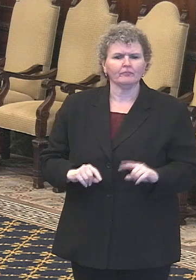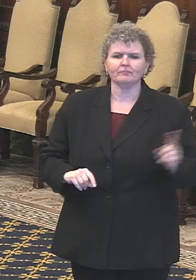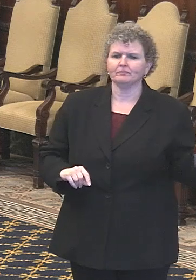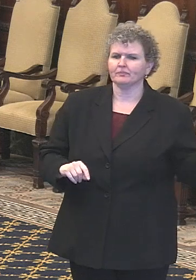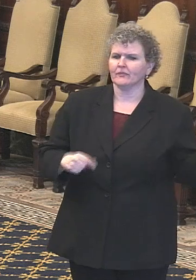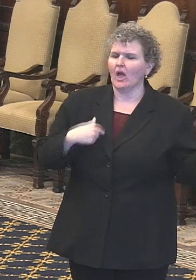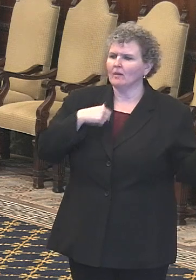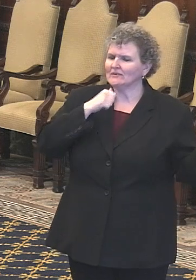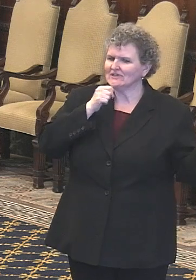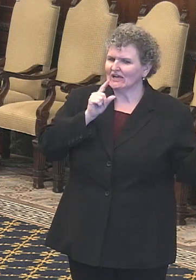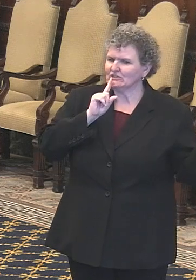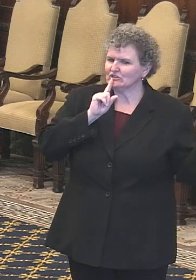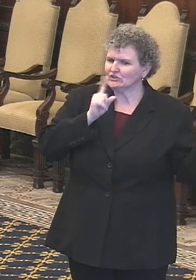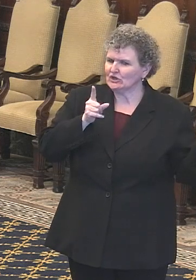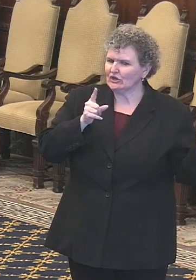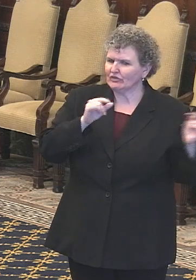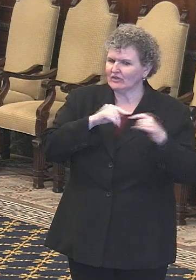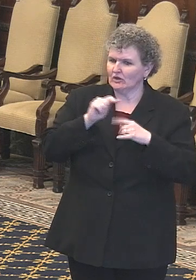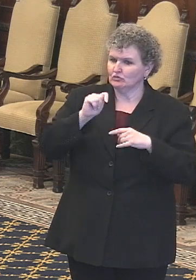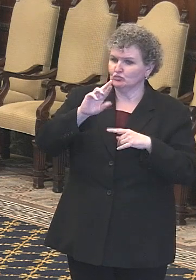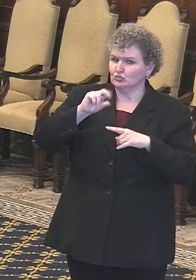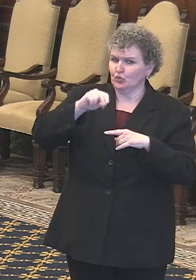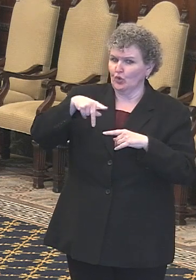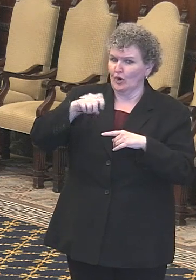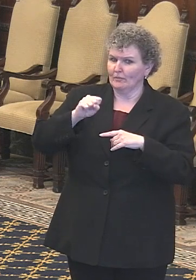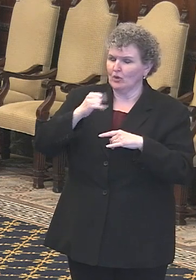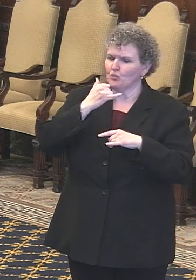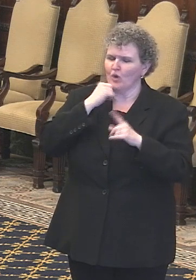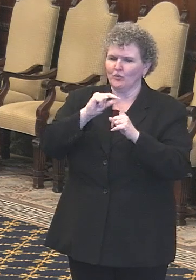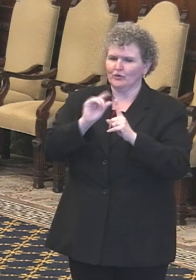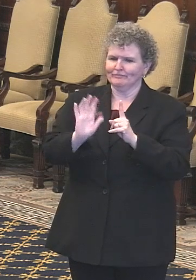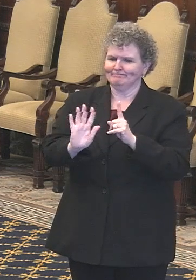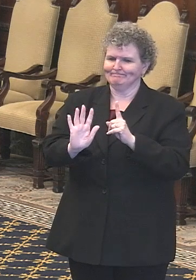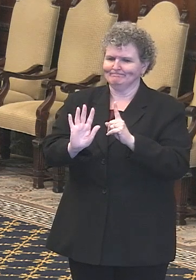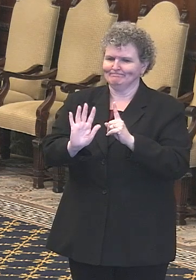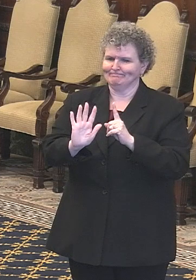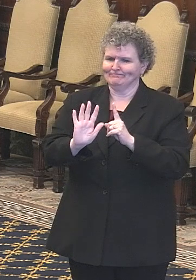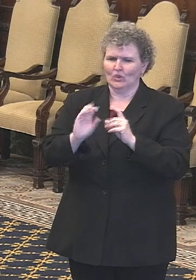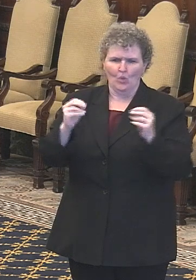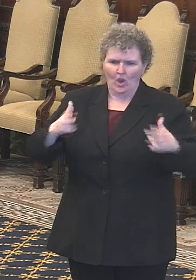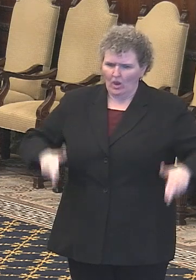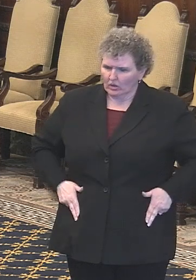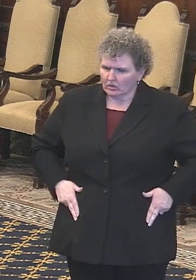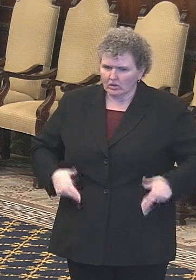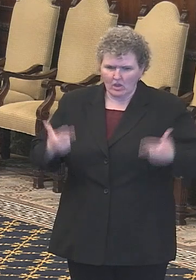Did the specific amount that they reported